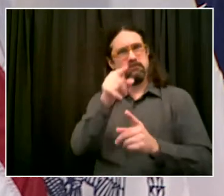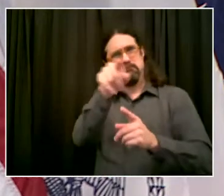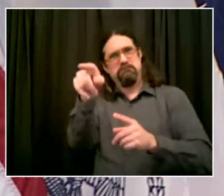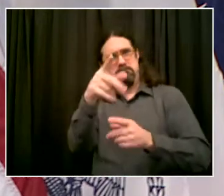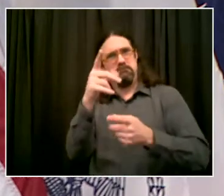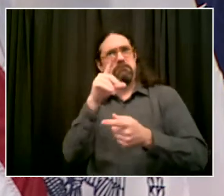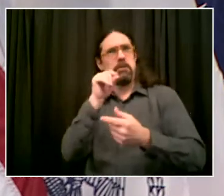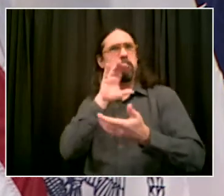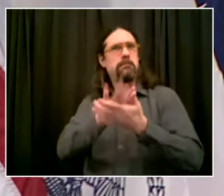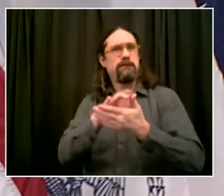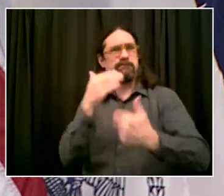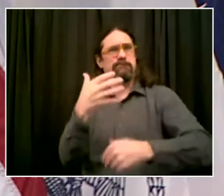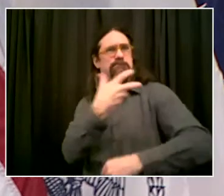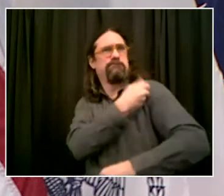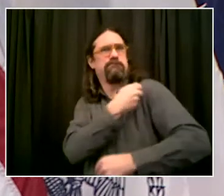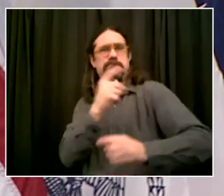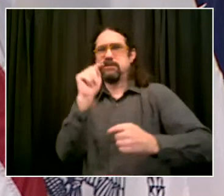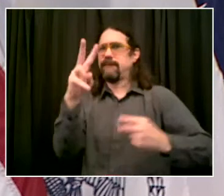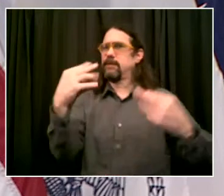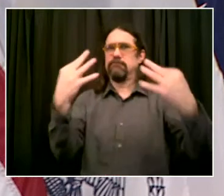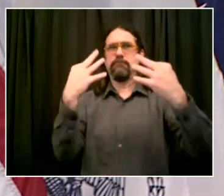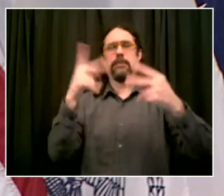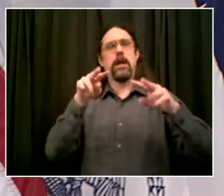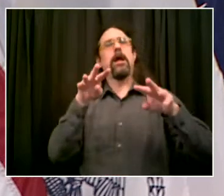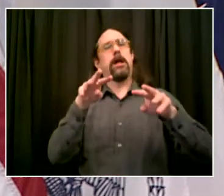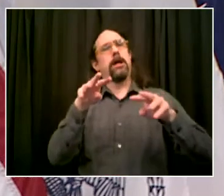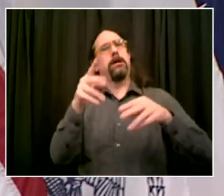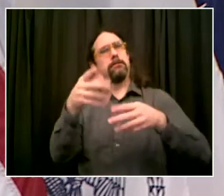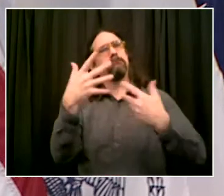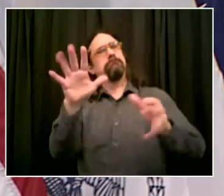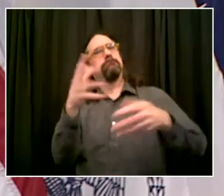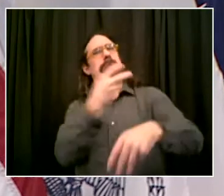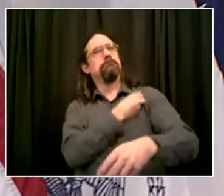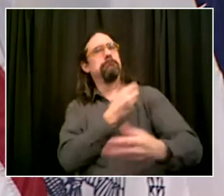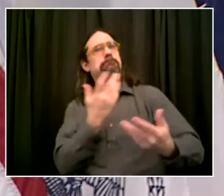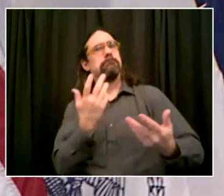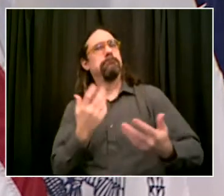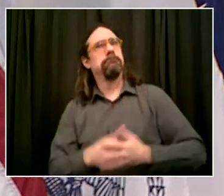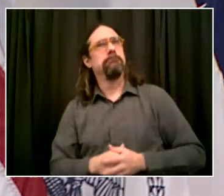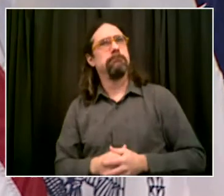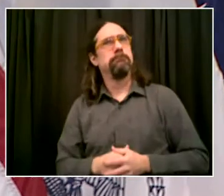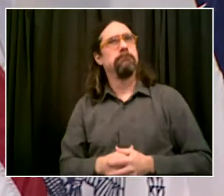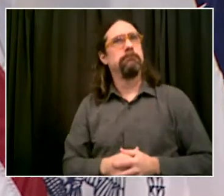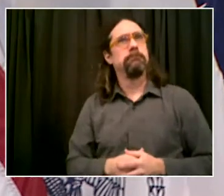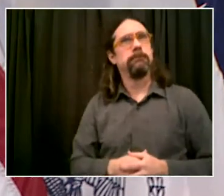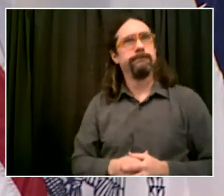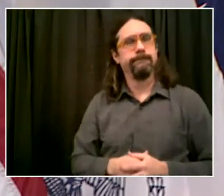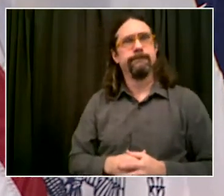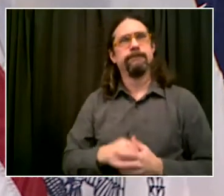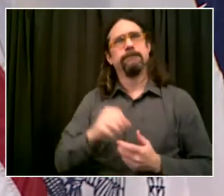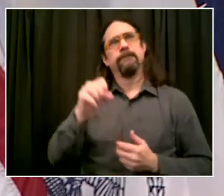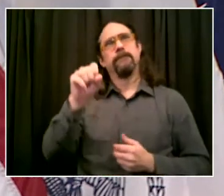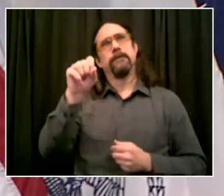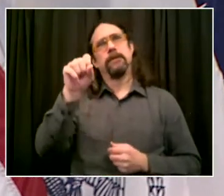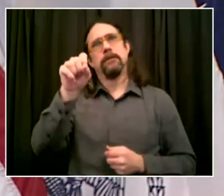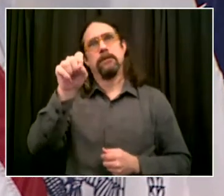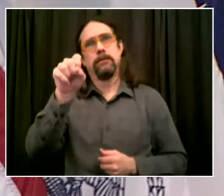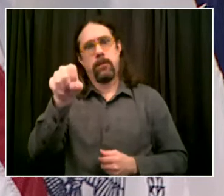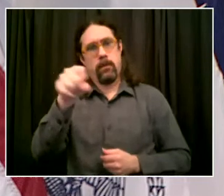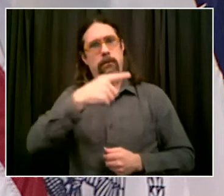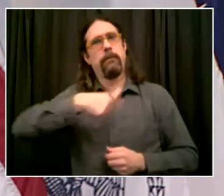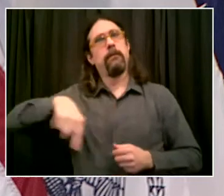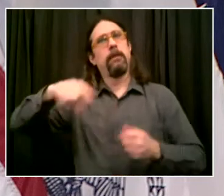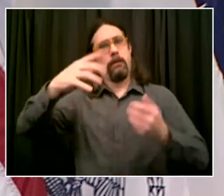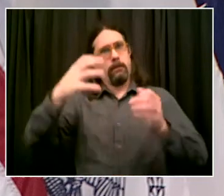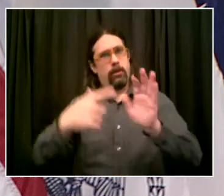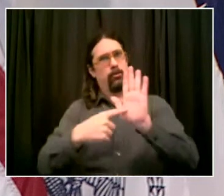people, show that we have faith in the vaccine, but there's also the question of respecting the priorities. I want to